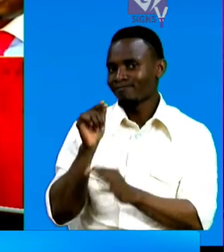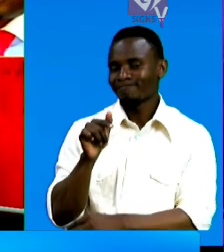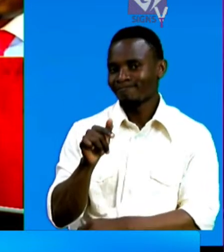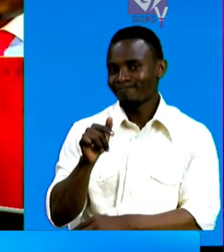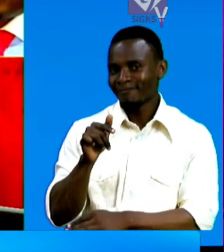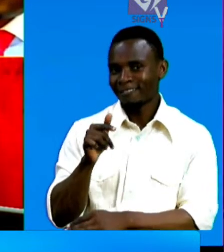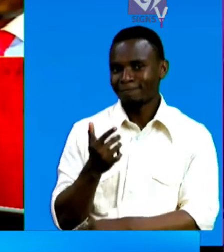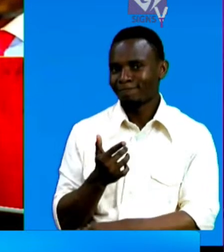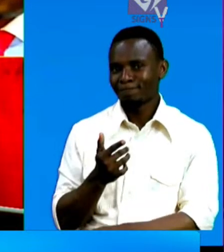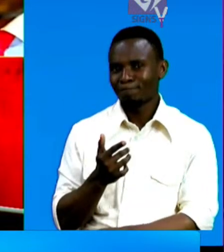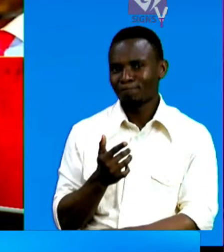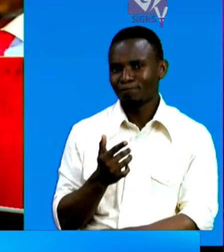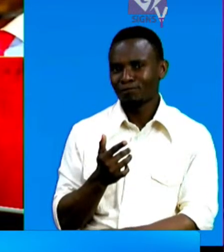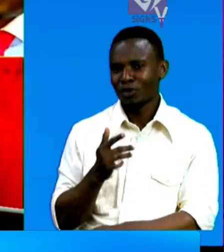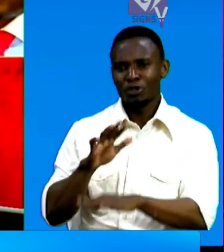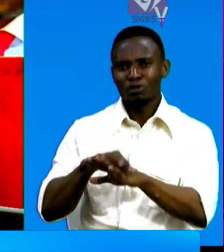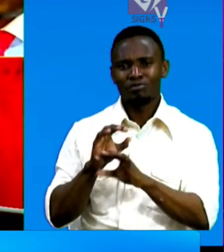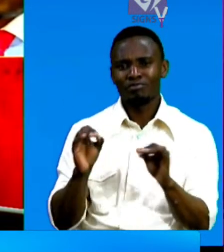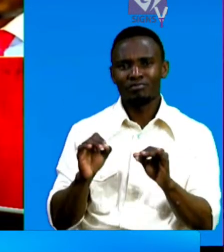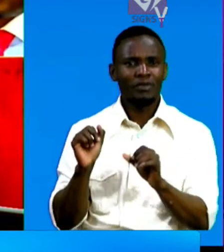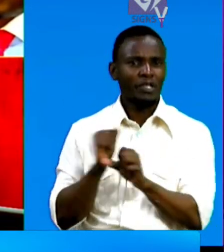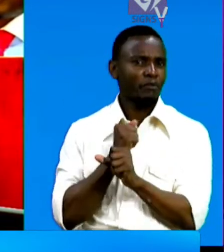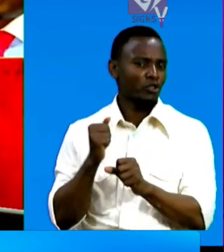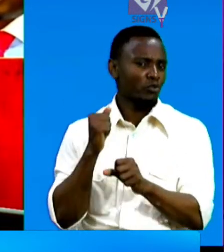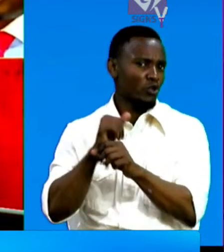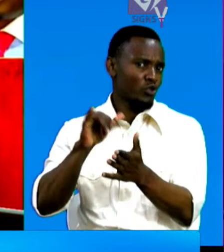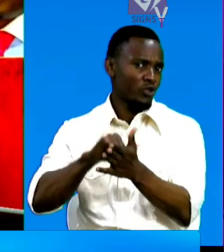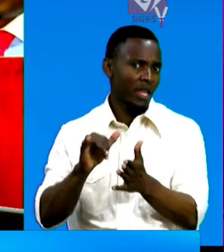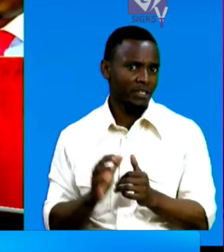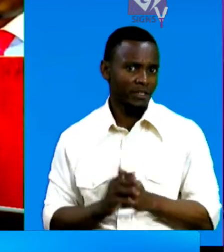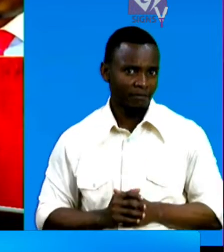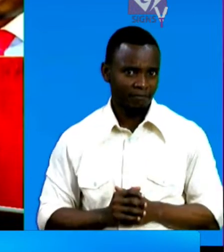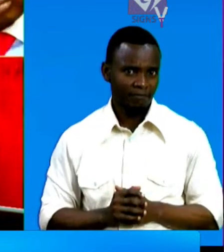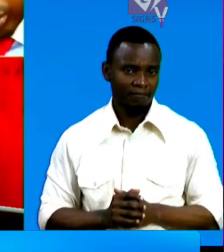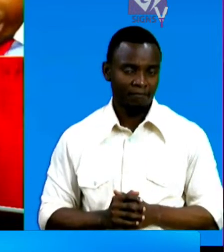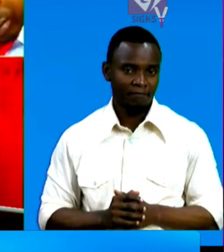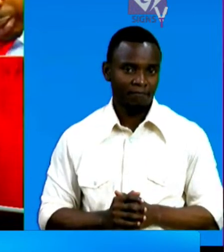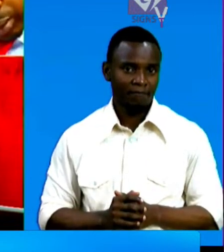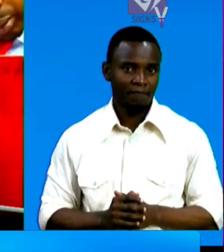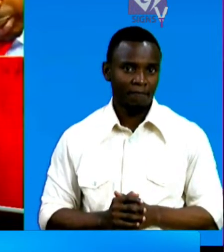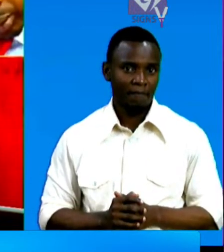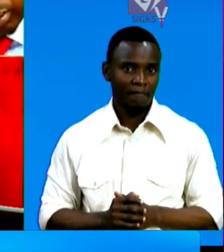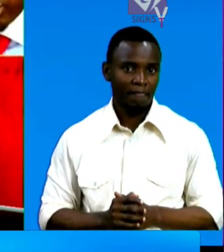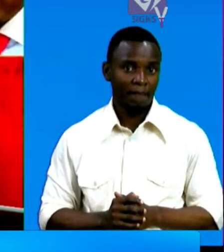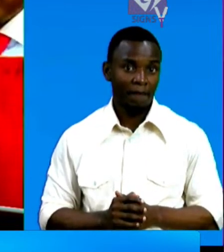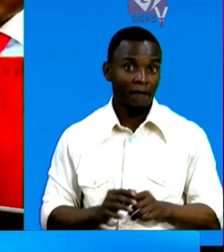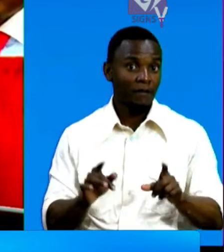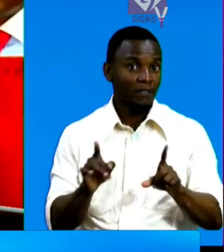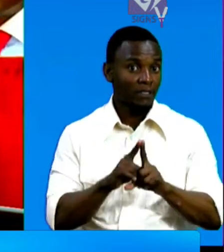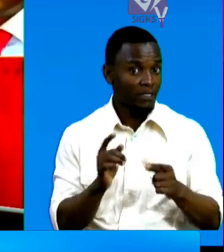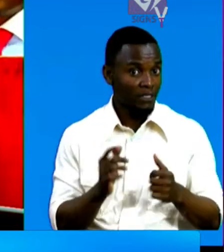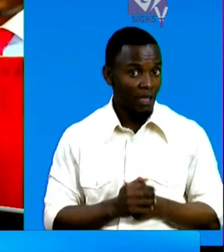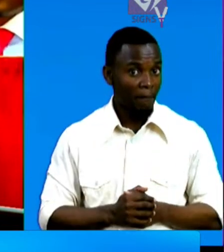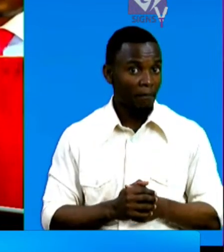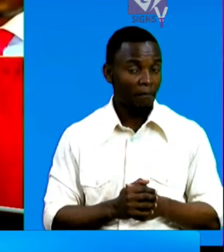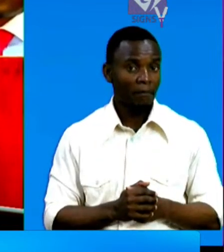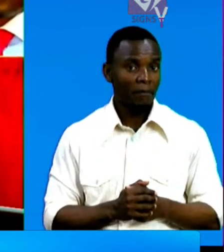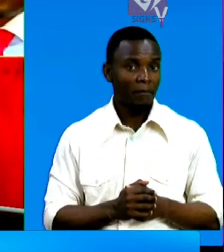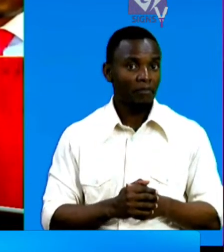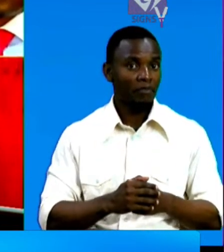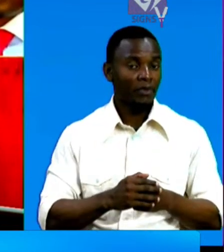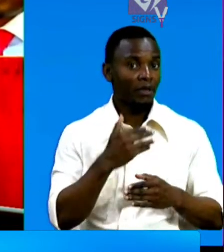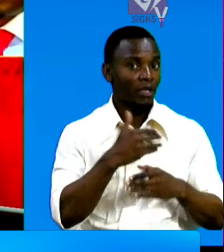it's unpatriotic, and we cannot go that route. In fact, the infrastructure for